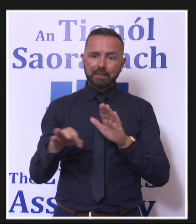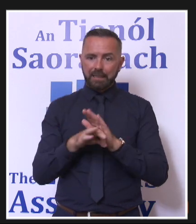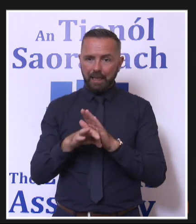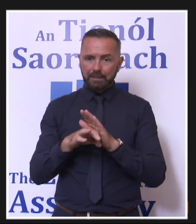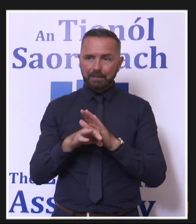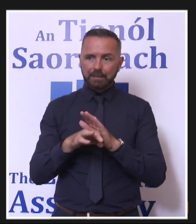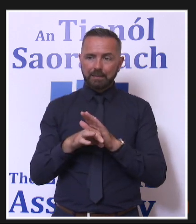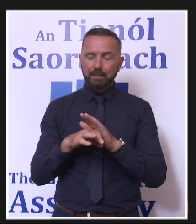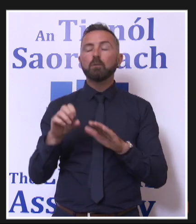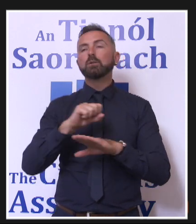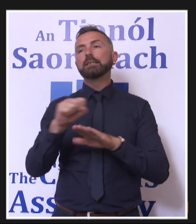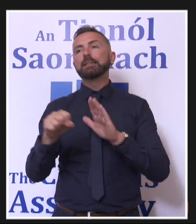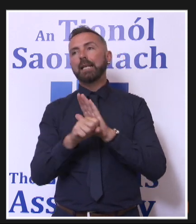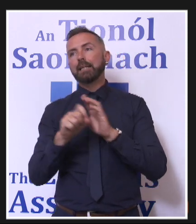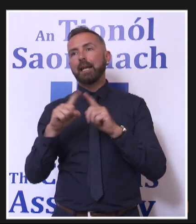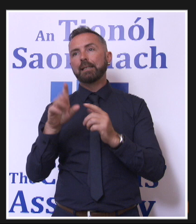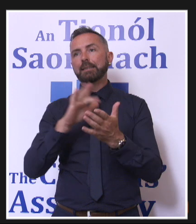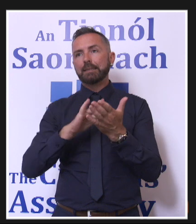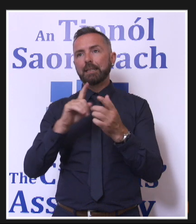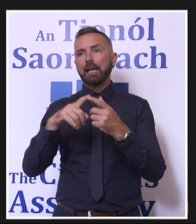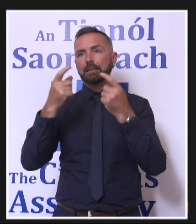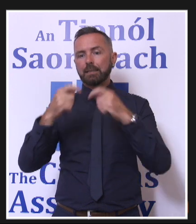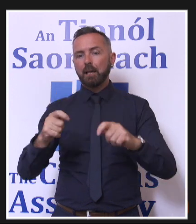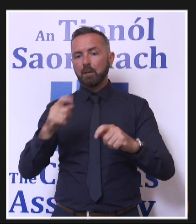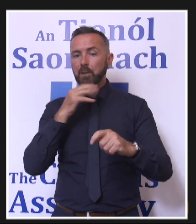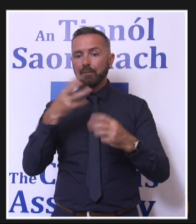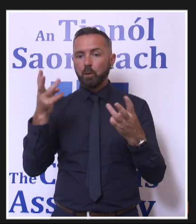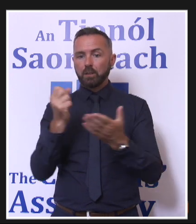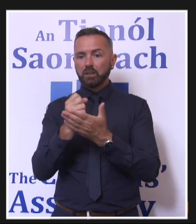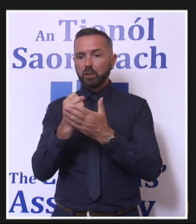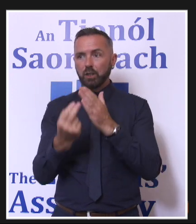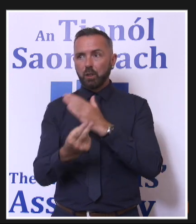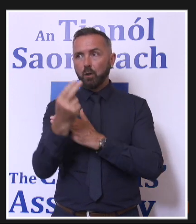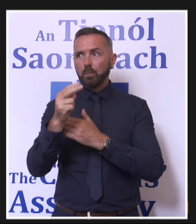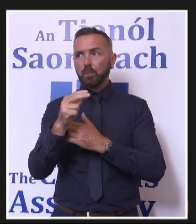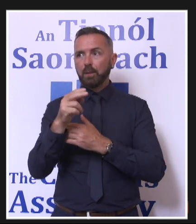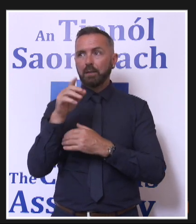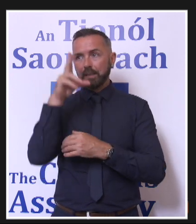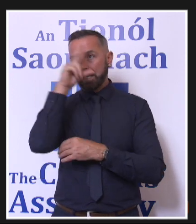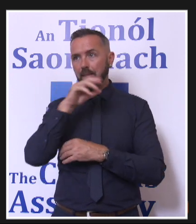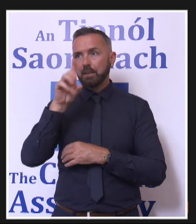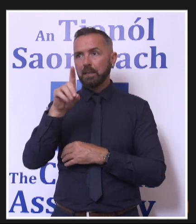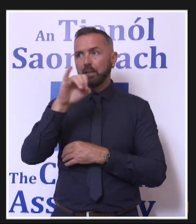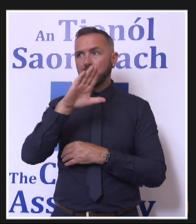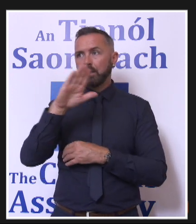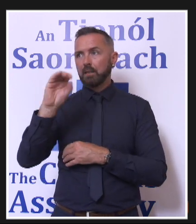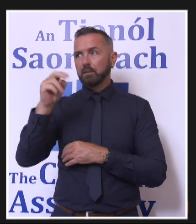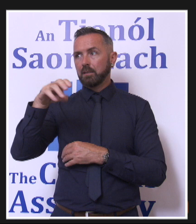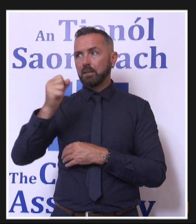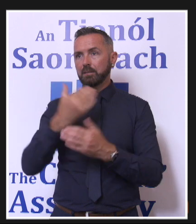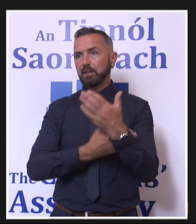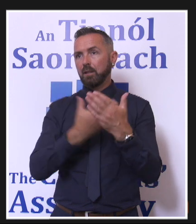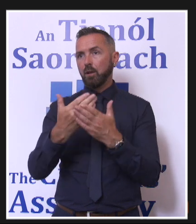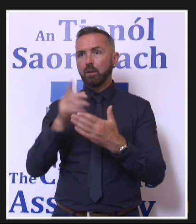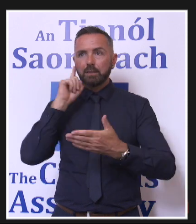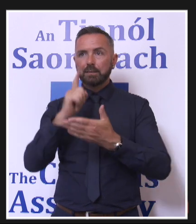town. And if anyone wants to study up, it's called Dillon's Law. which determines the balance between